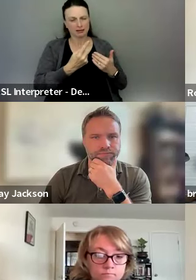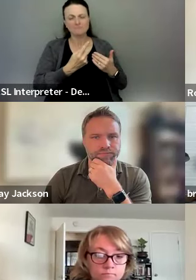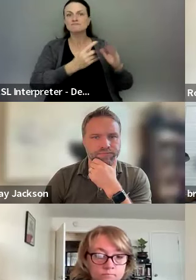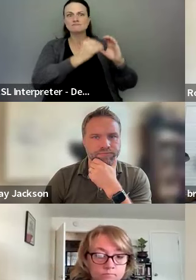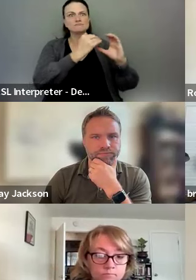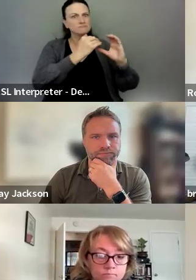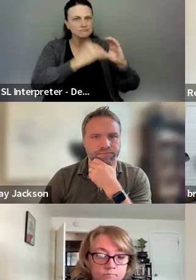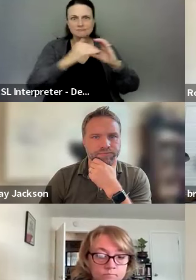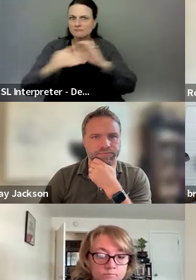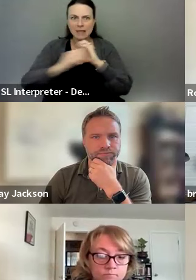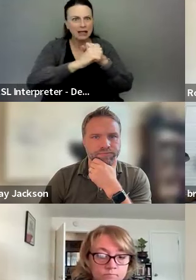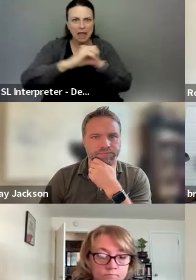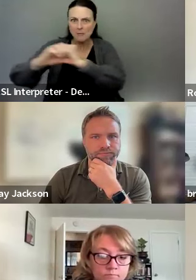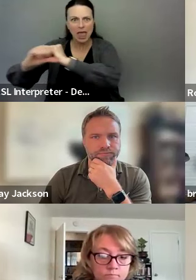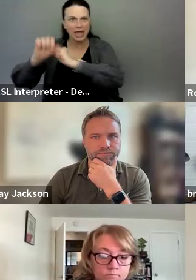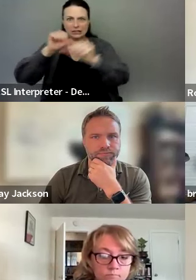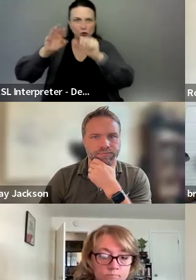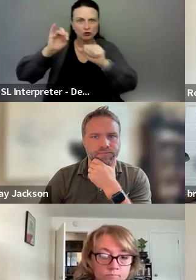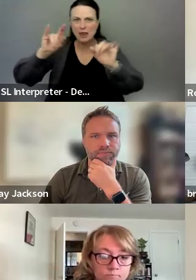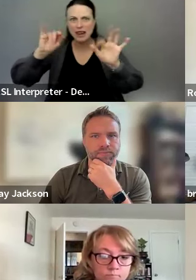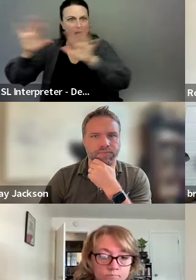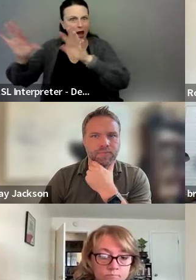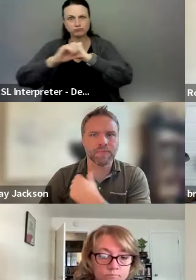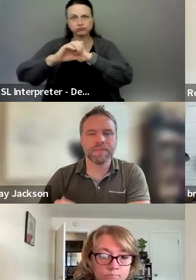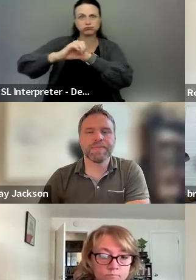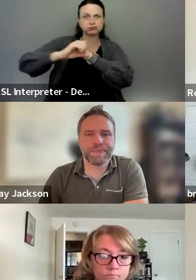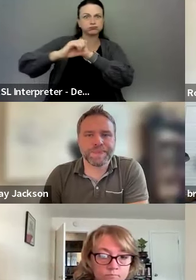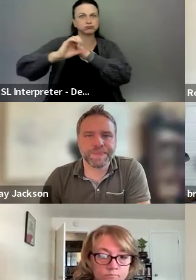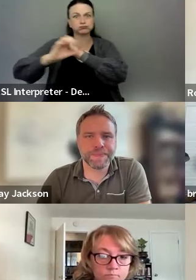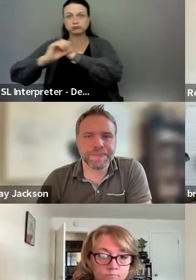Let's put us in campaign to get that out. So everyone, like every